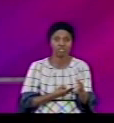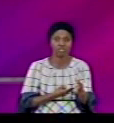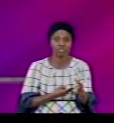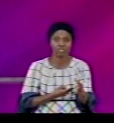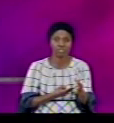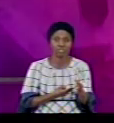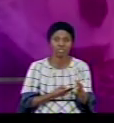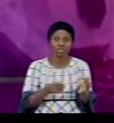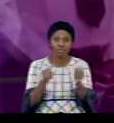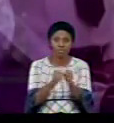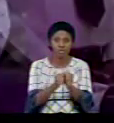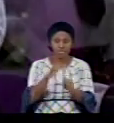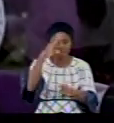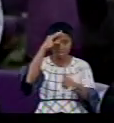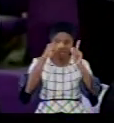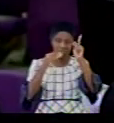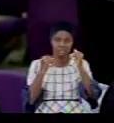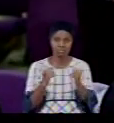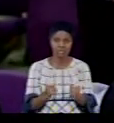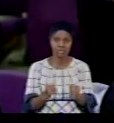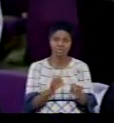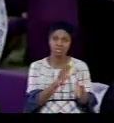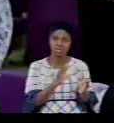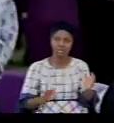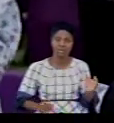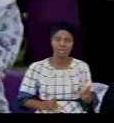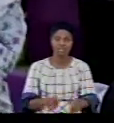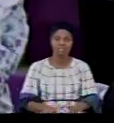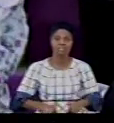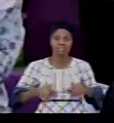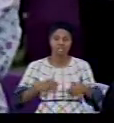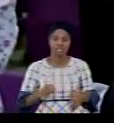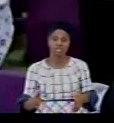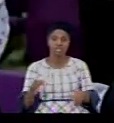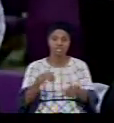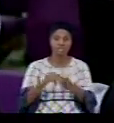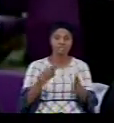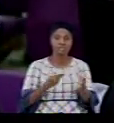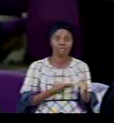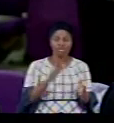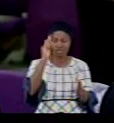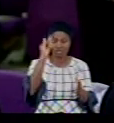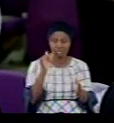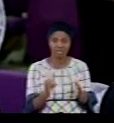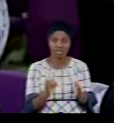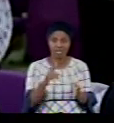power, Christ living in us by faith as the